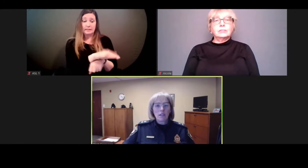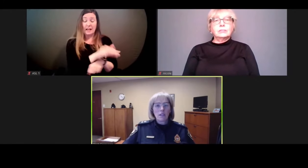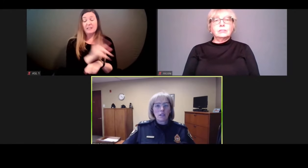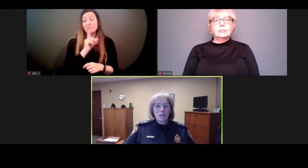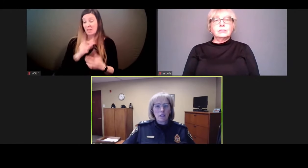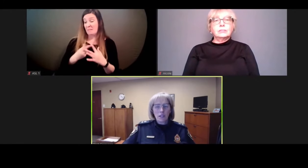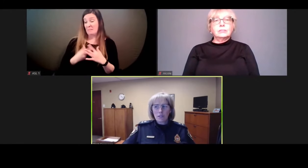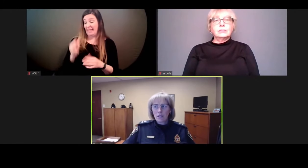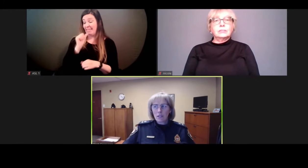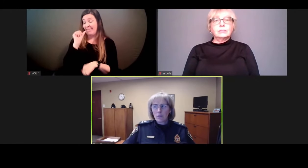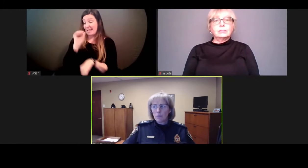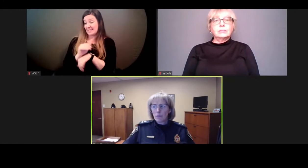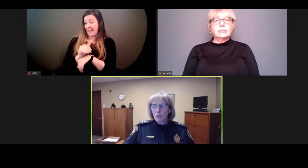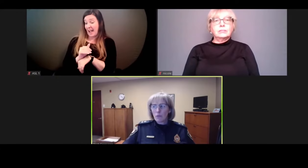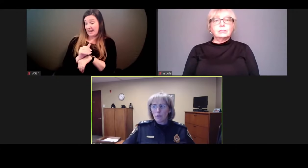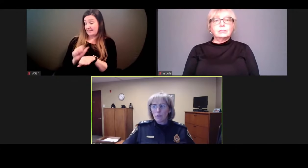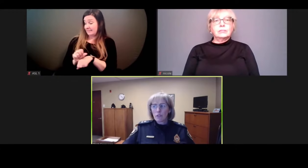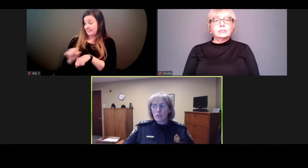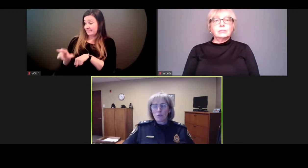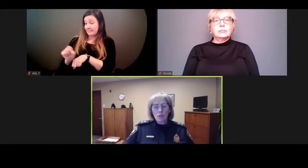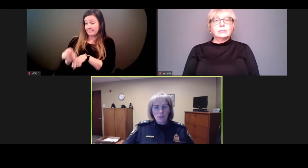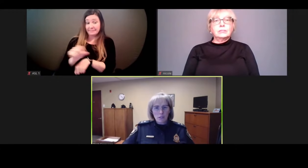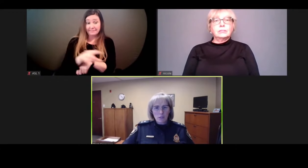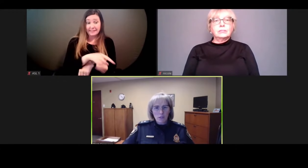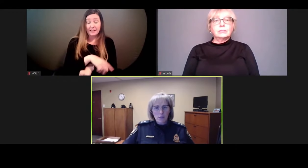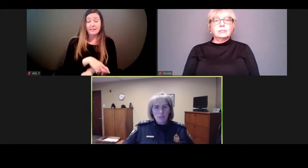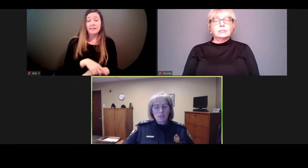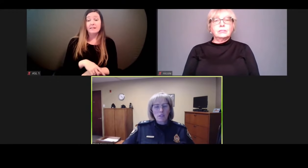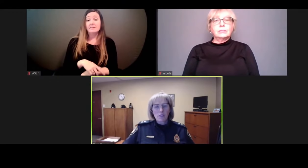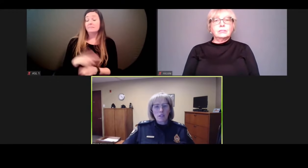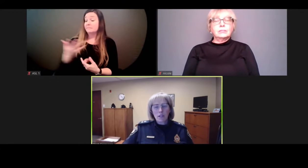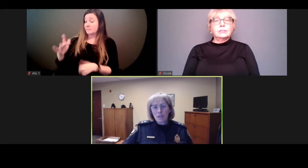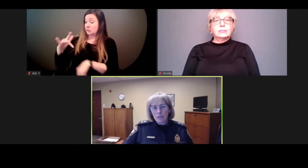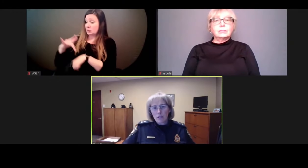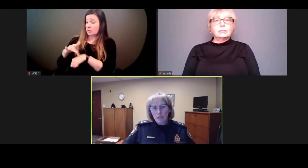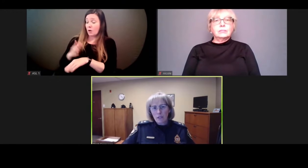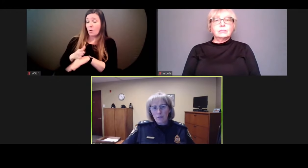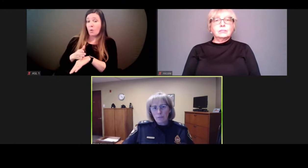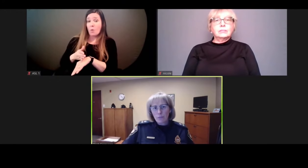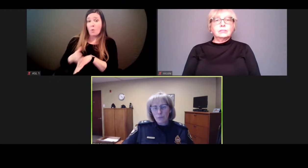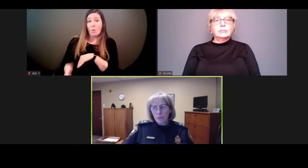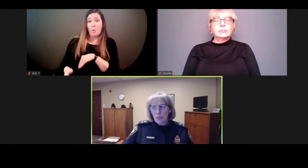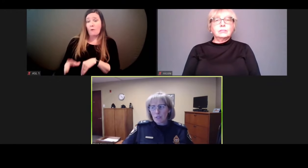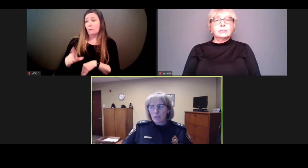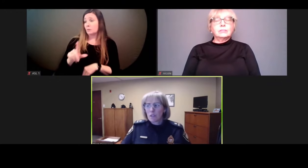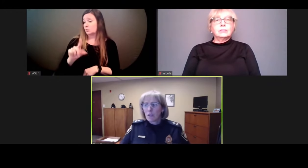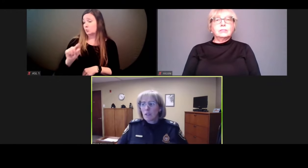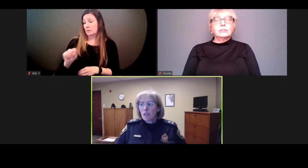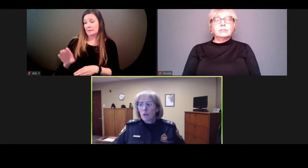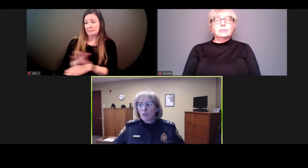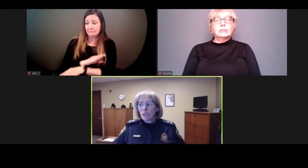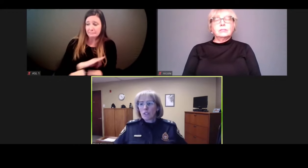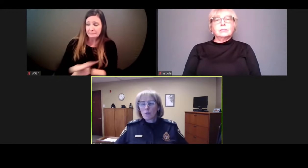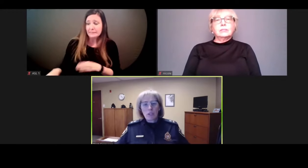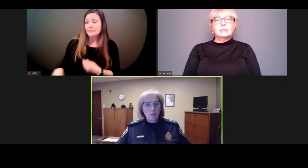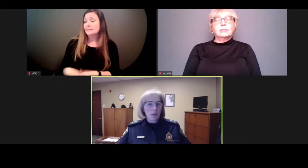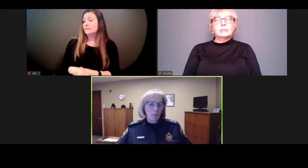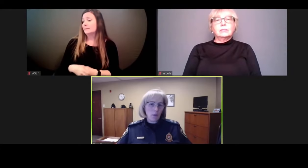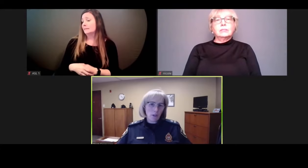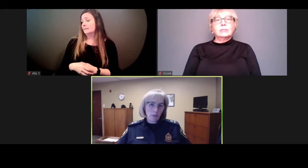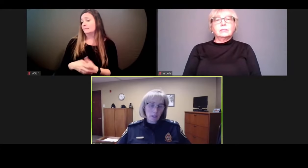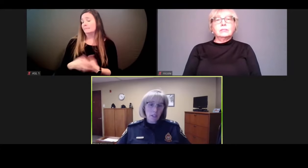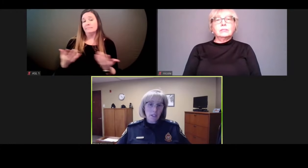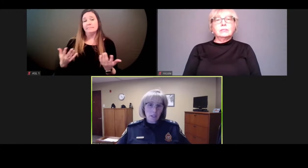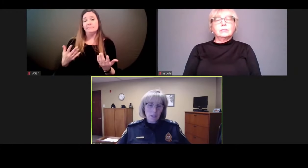night. They hit over two dozen businesses and residents going in to speak to